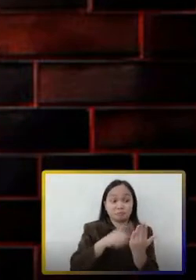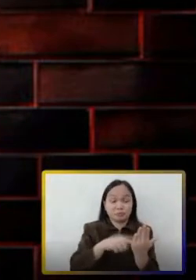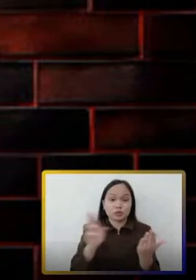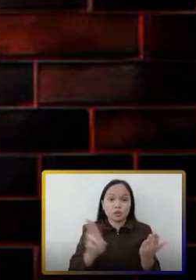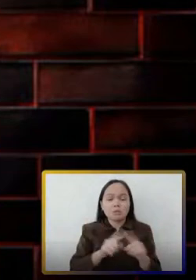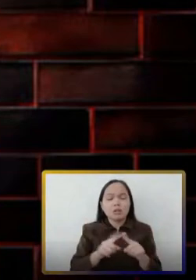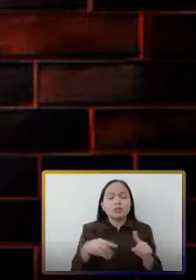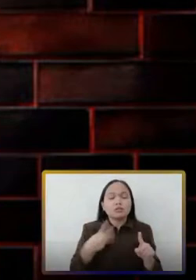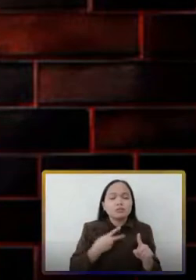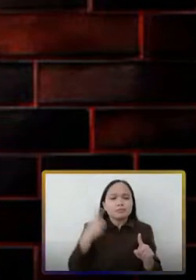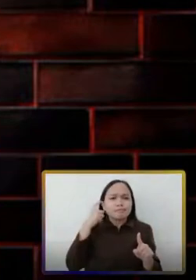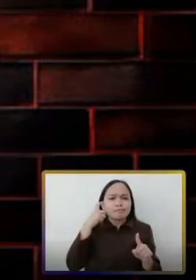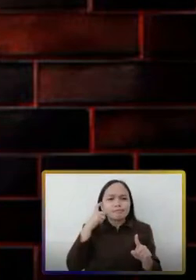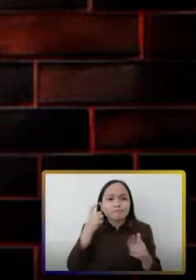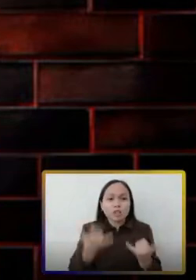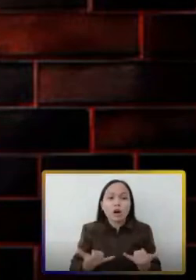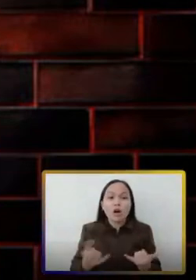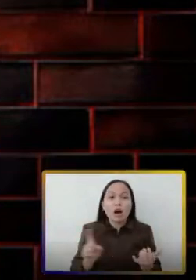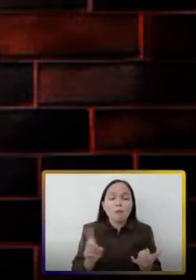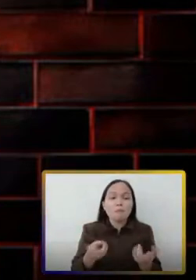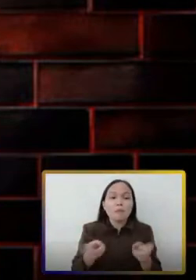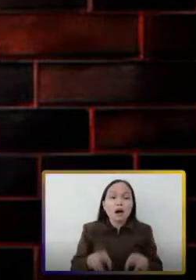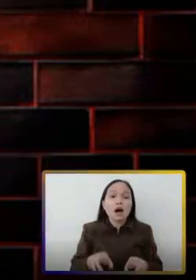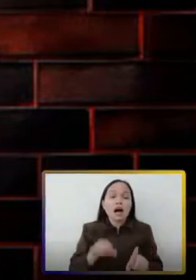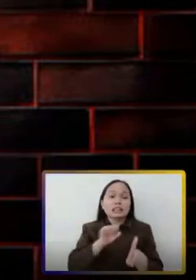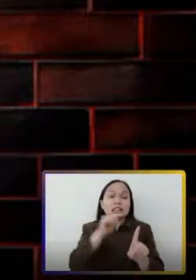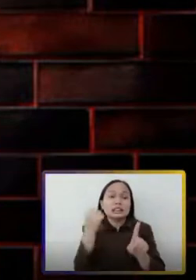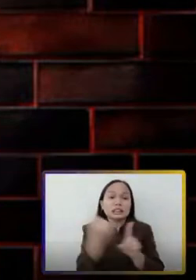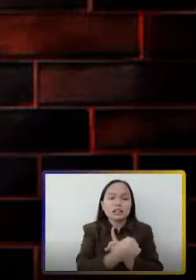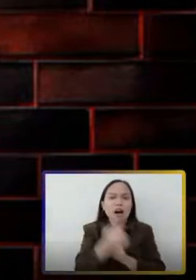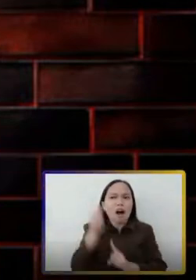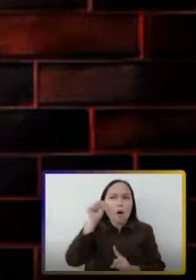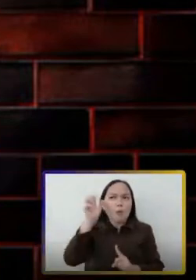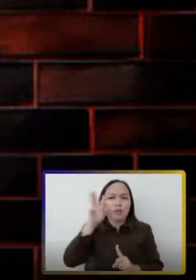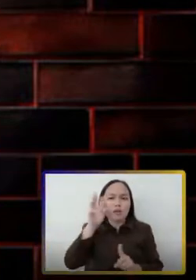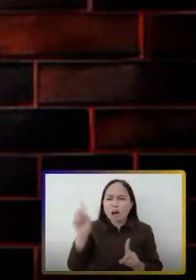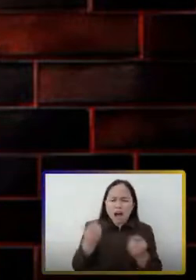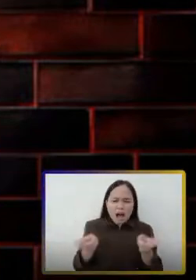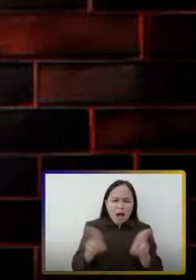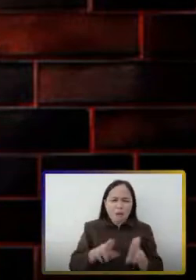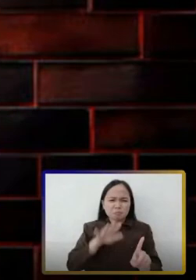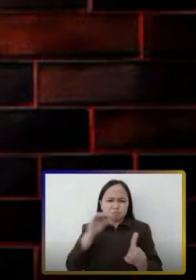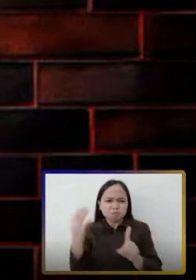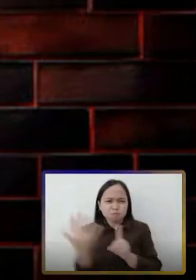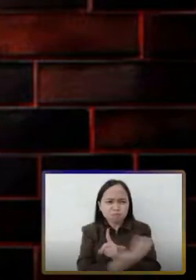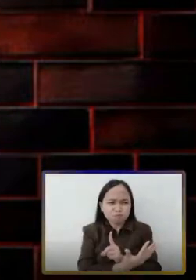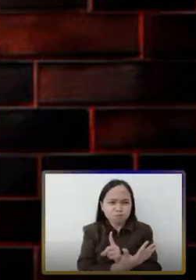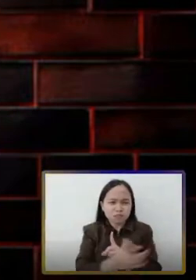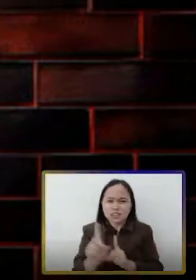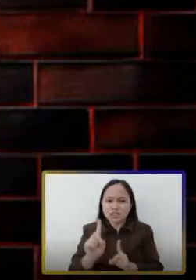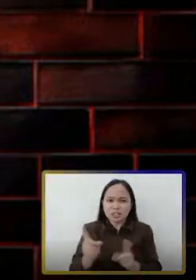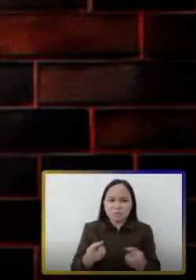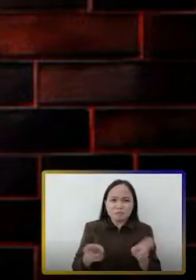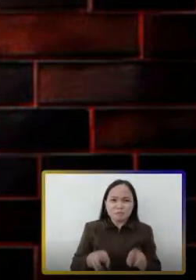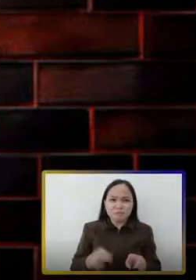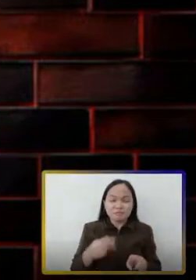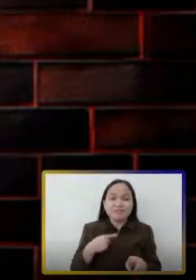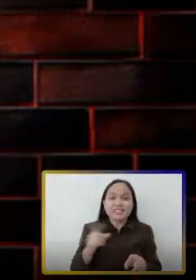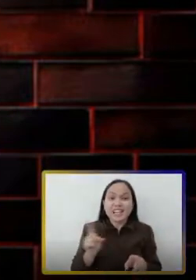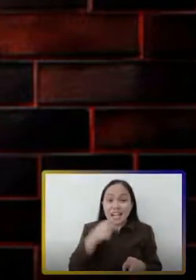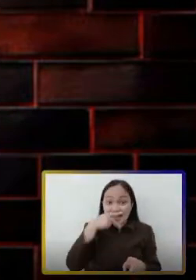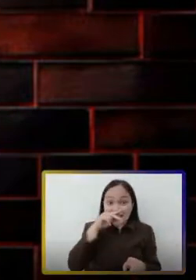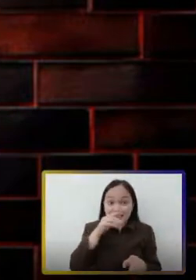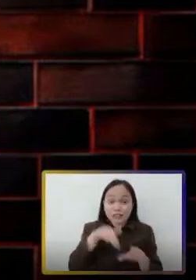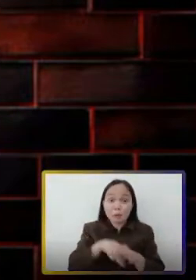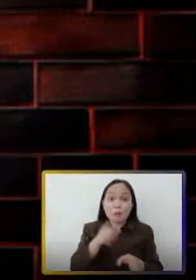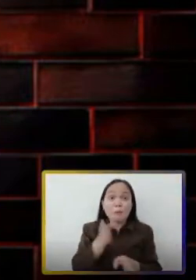now is the loss of situational awareness. What's happening around them? And yet somehow, at least one kid on that